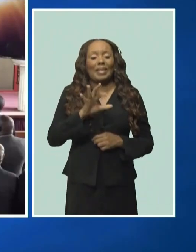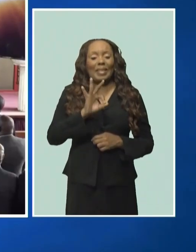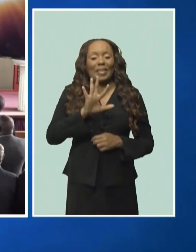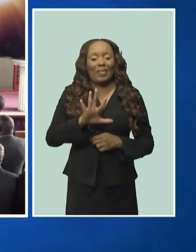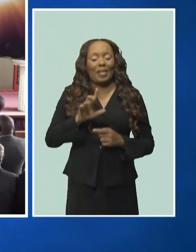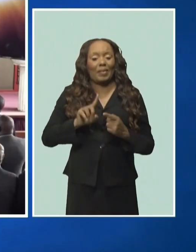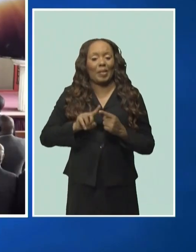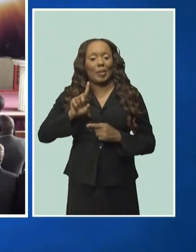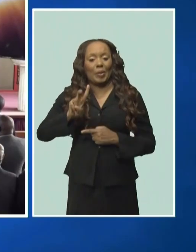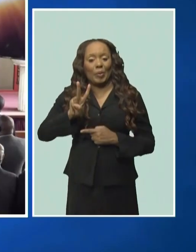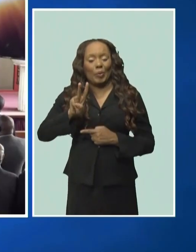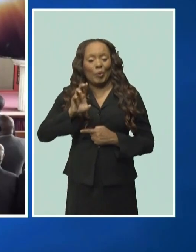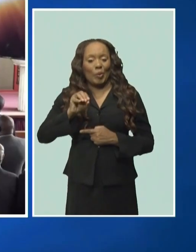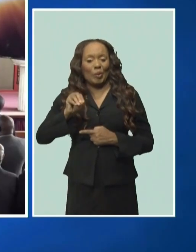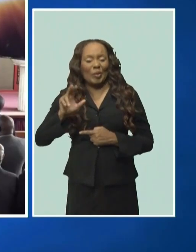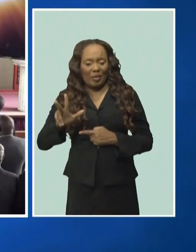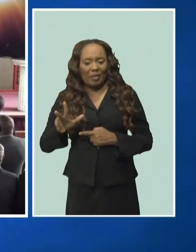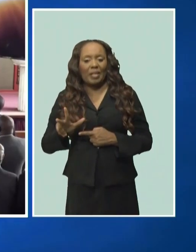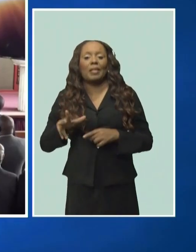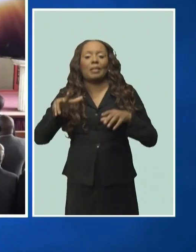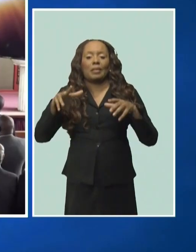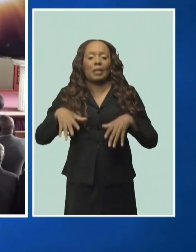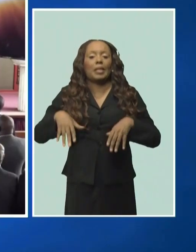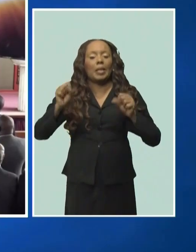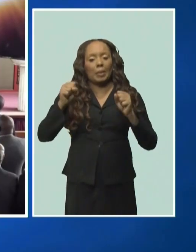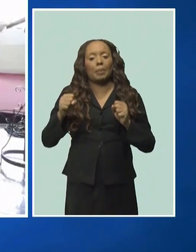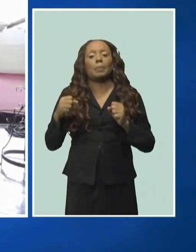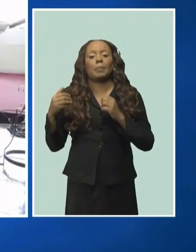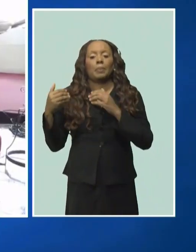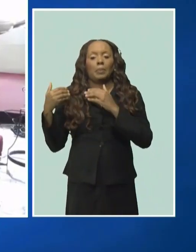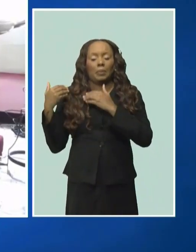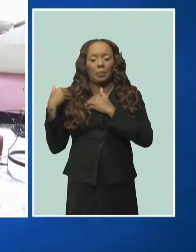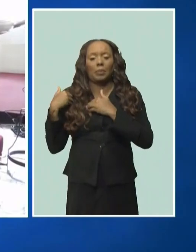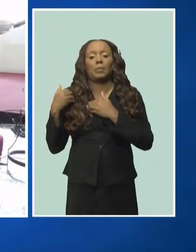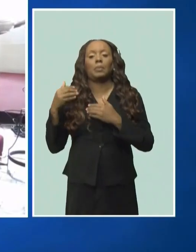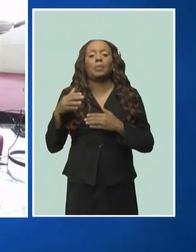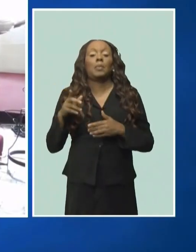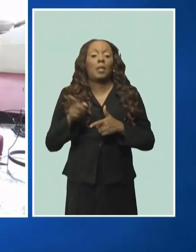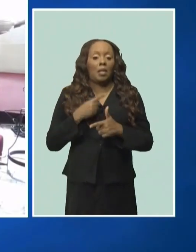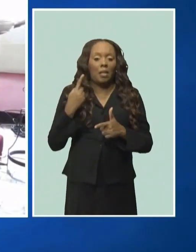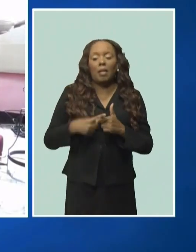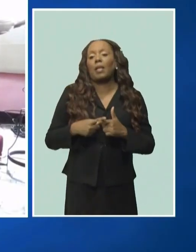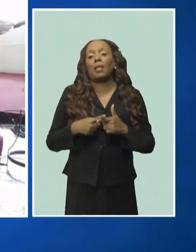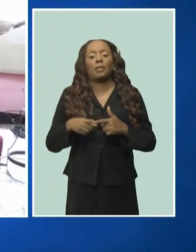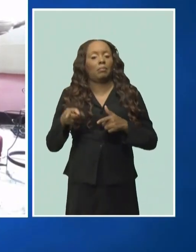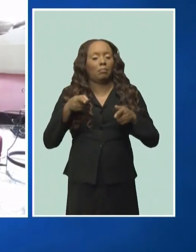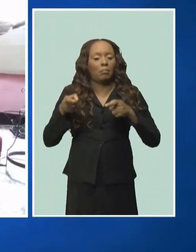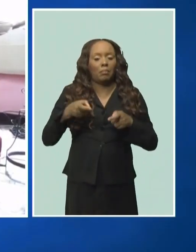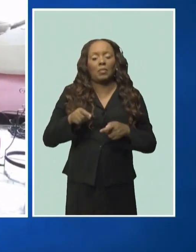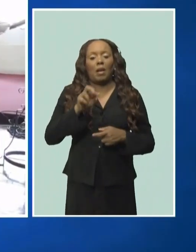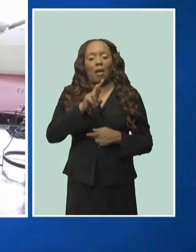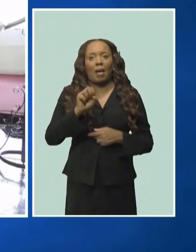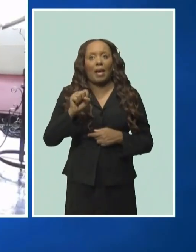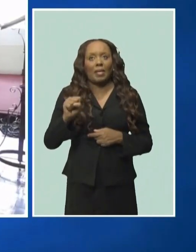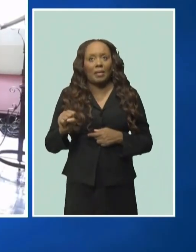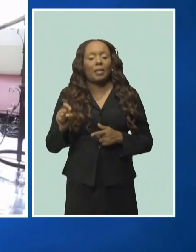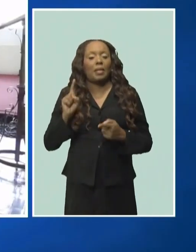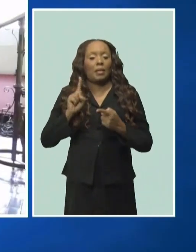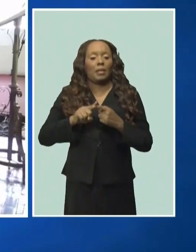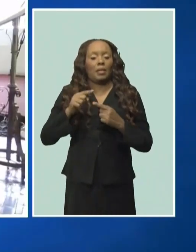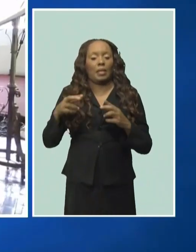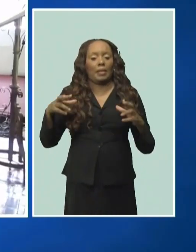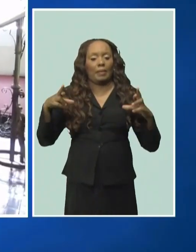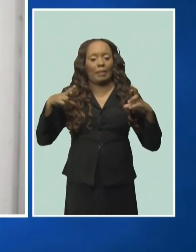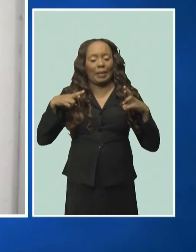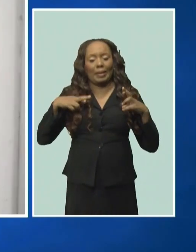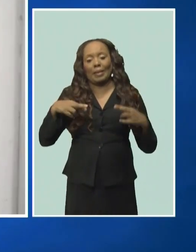2003 and later assumed the role of Executive Director of the Regional Security System until his retirement in